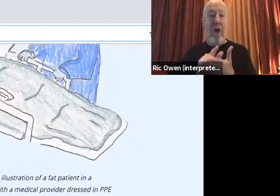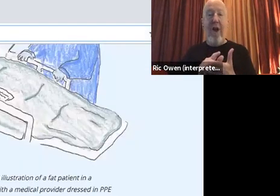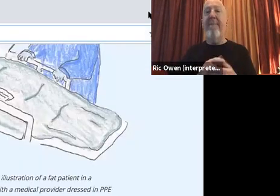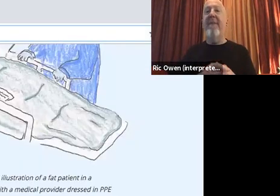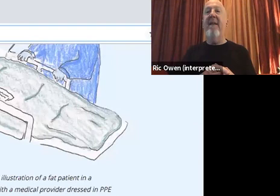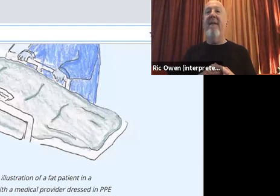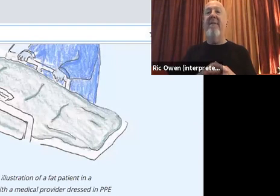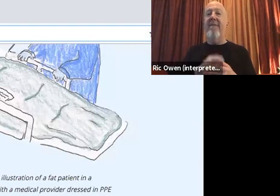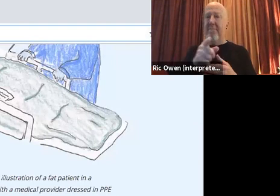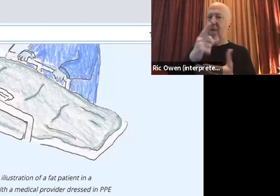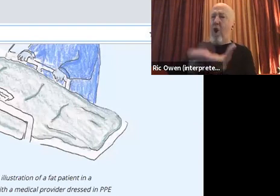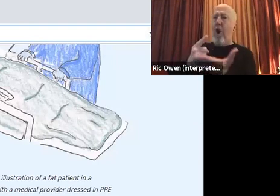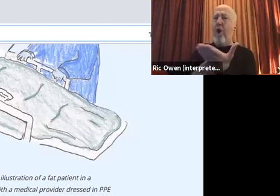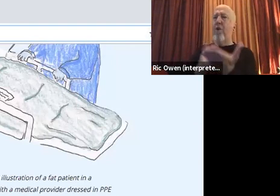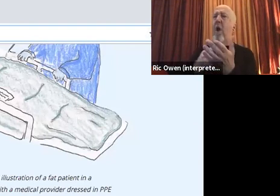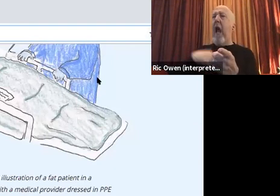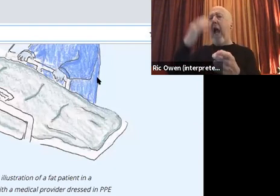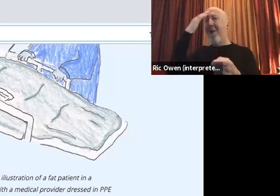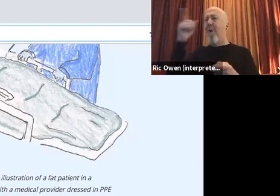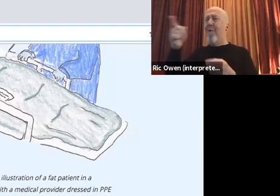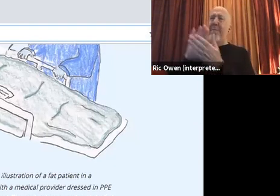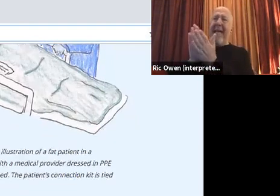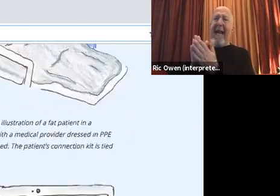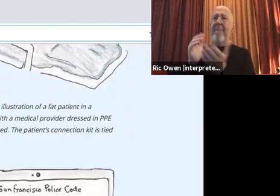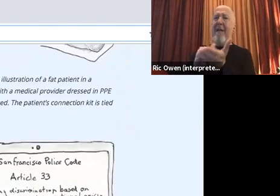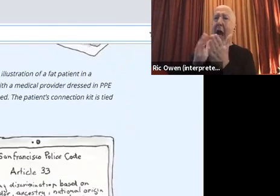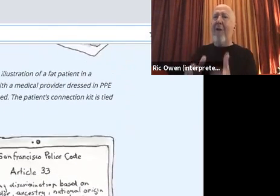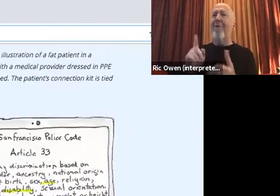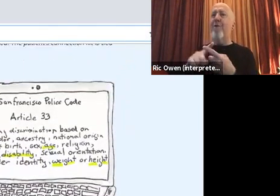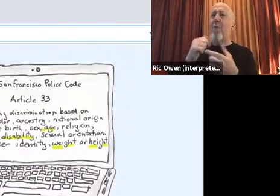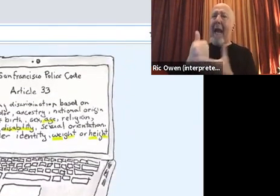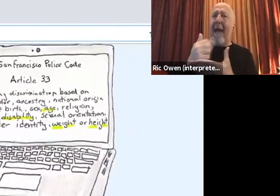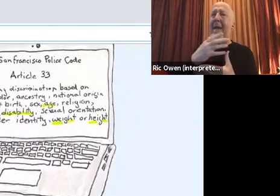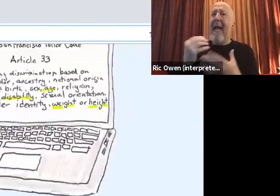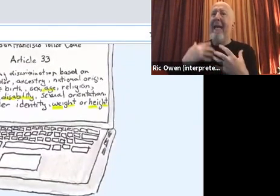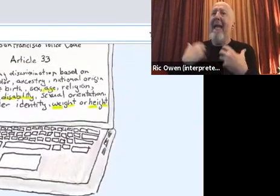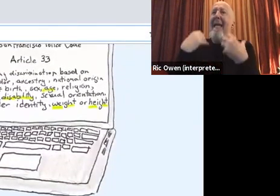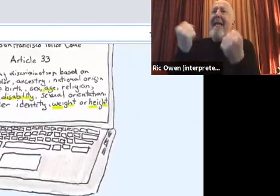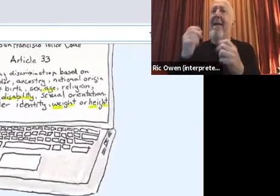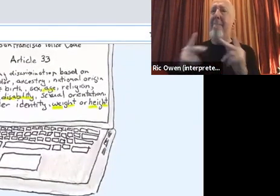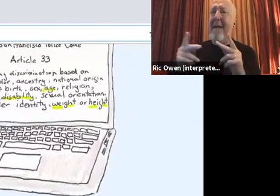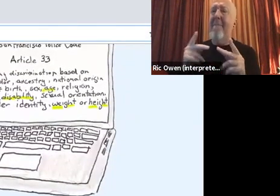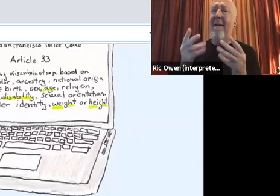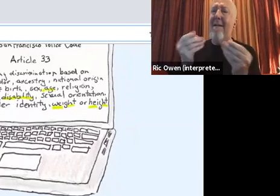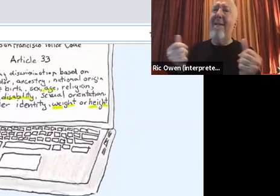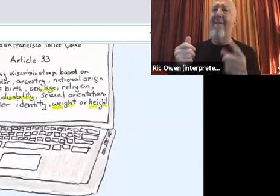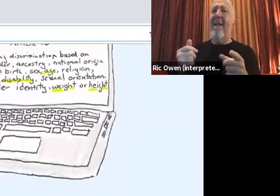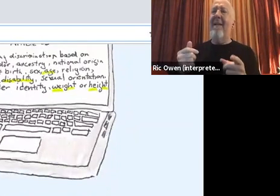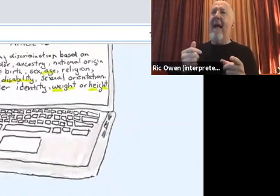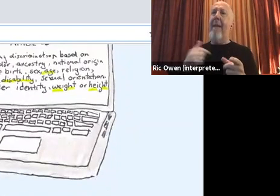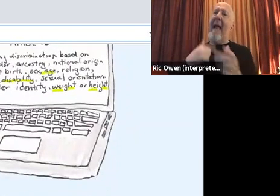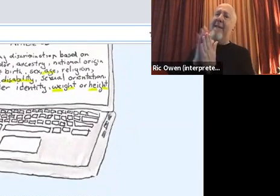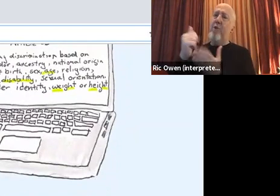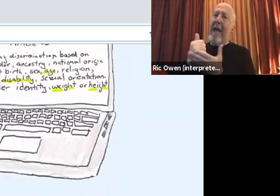argue, I know that you became a provider to help and heal people. I am asking for your help. I am protected by the Constitution. I